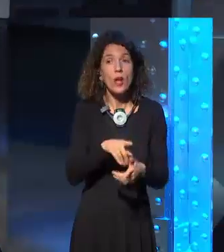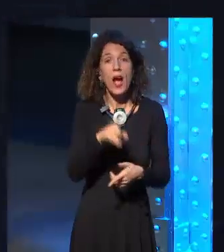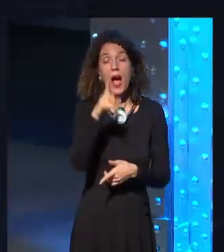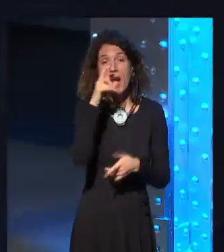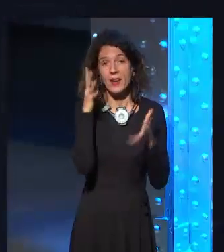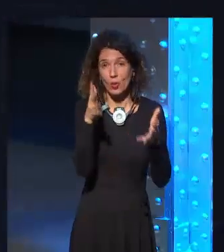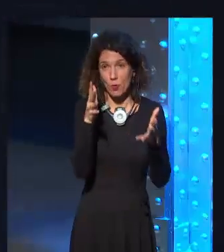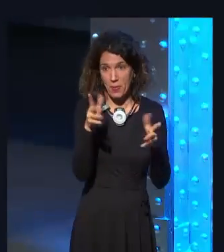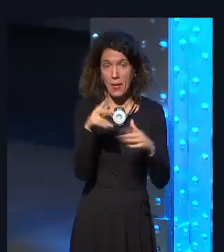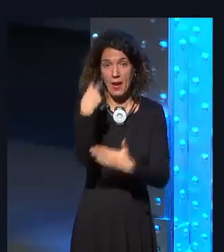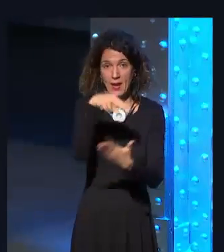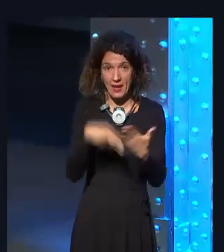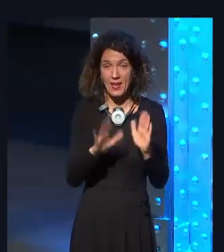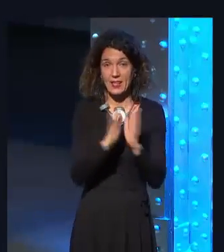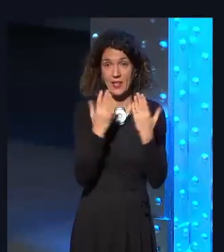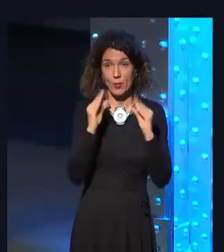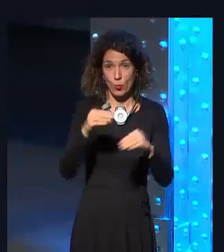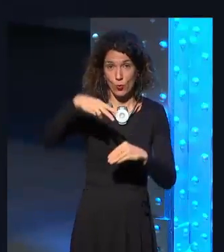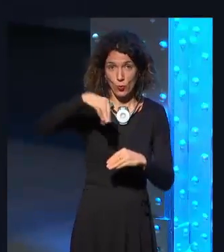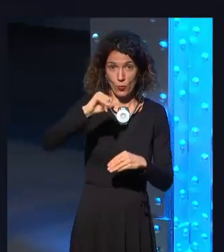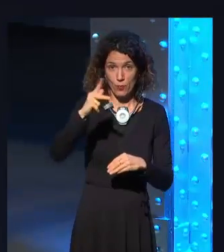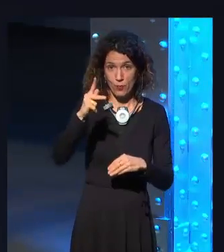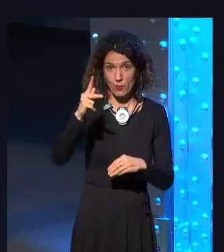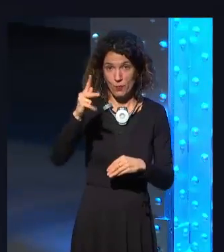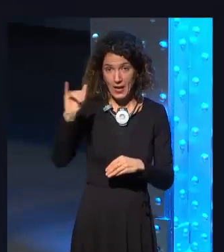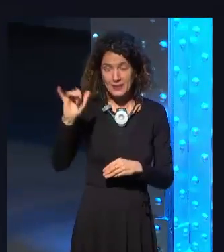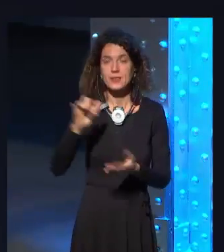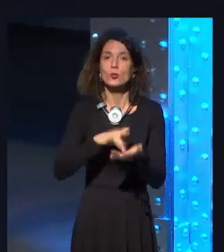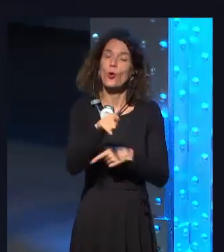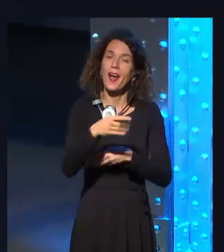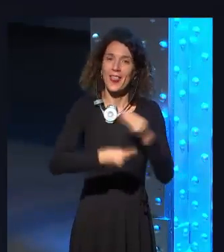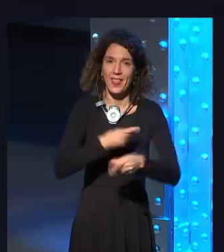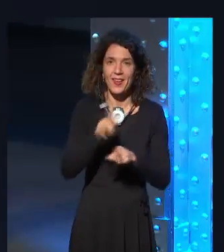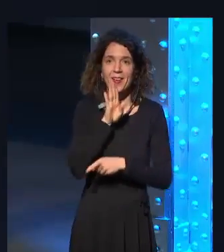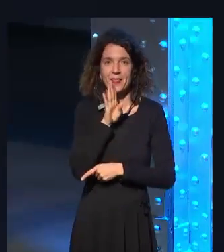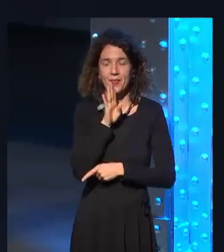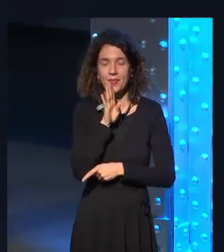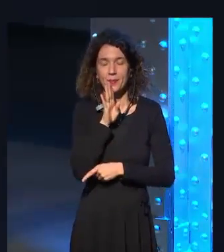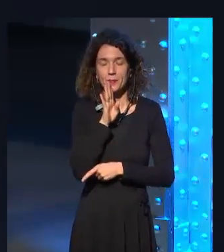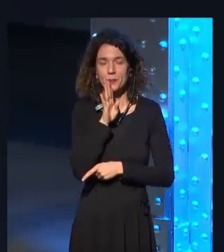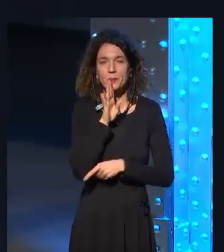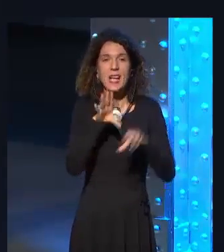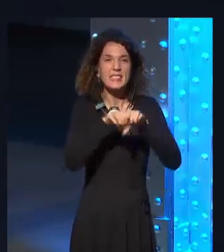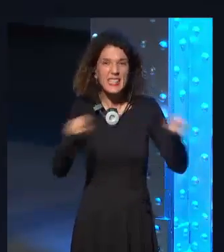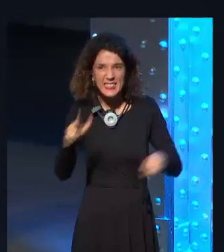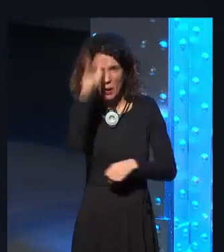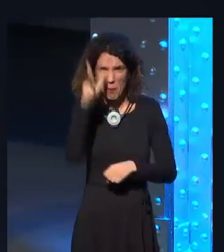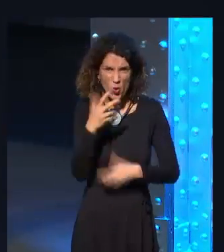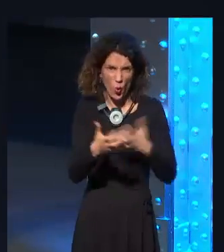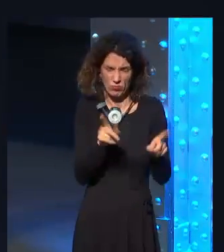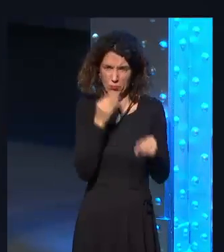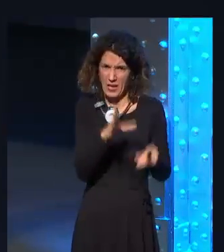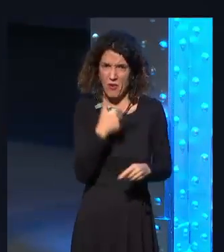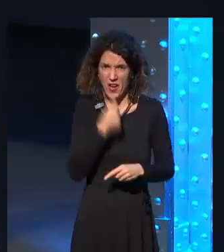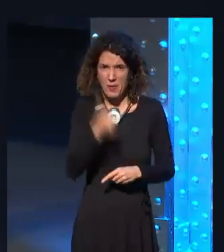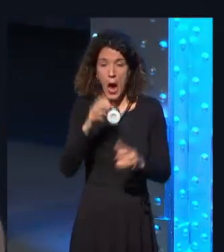have a smile on your faces and recommend that you read Meik's books, that you all do what we have said